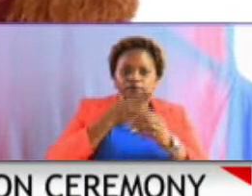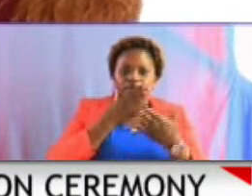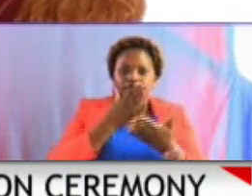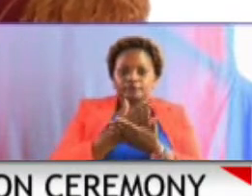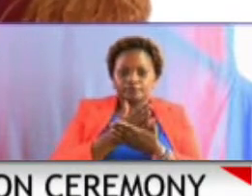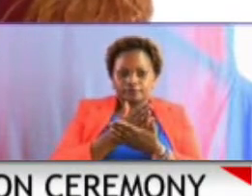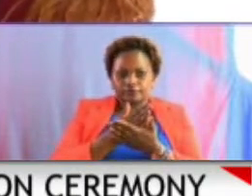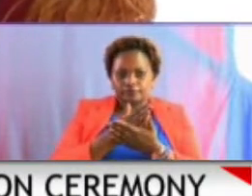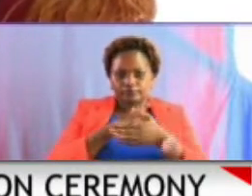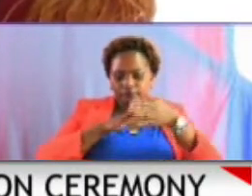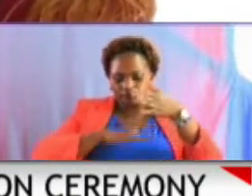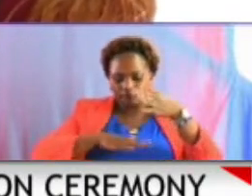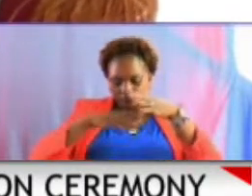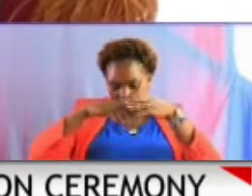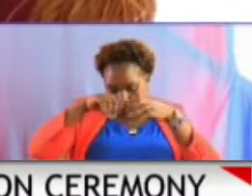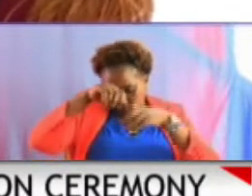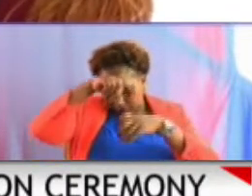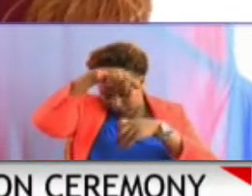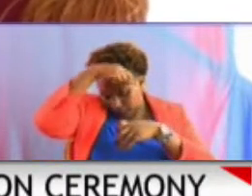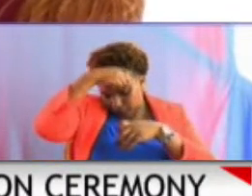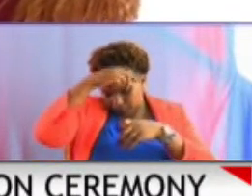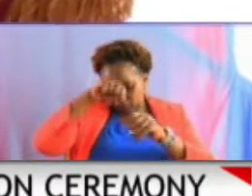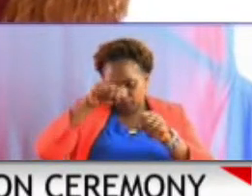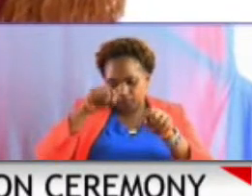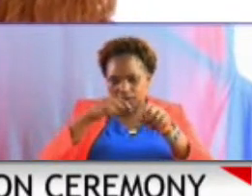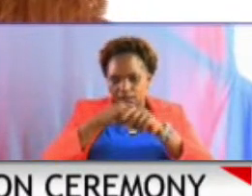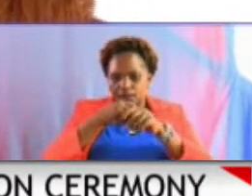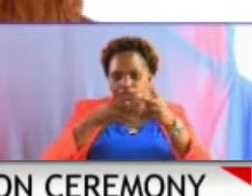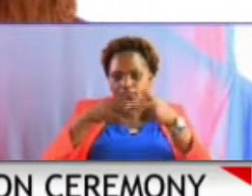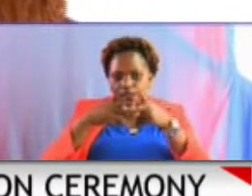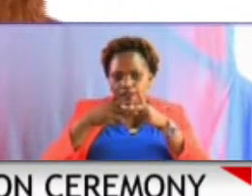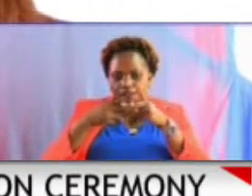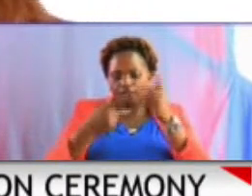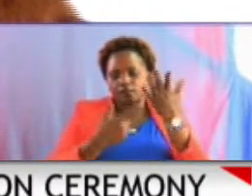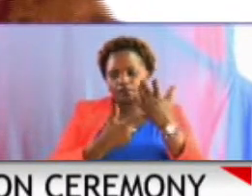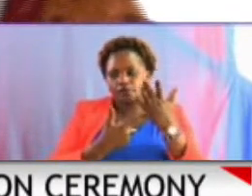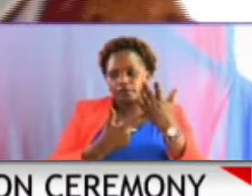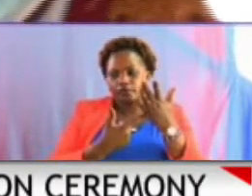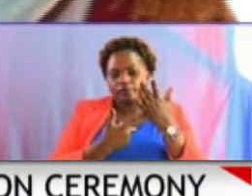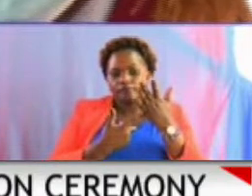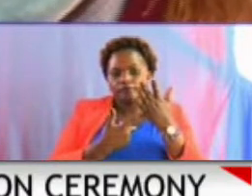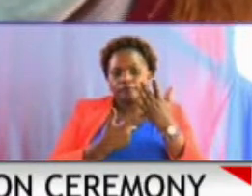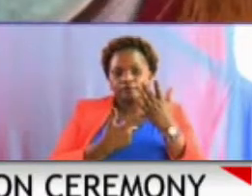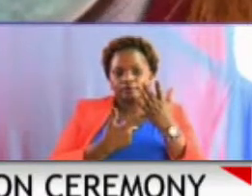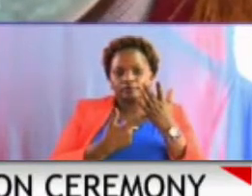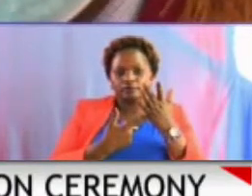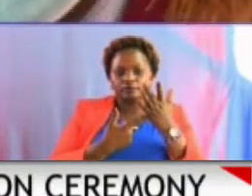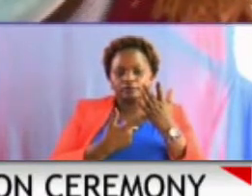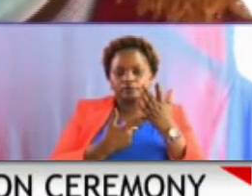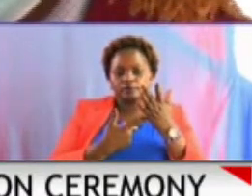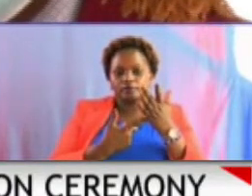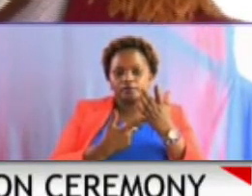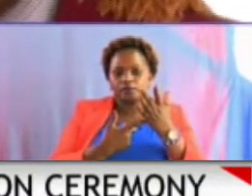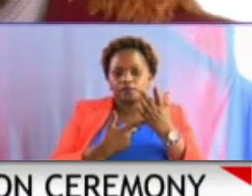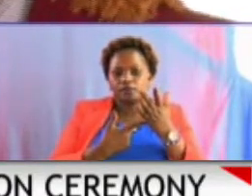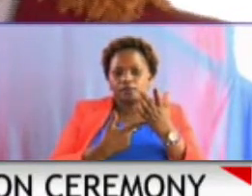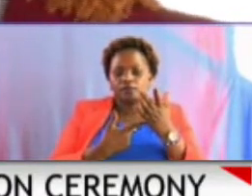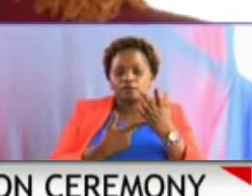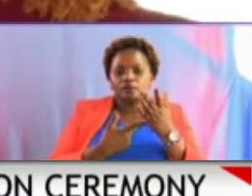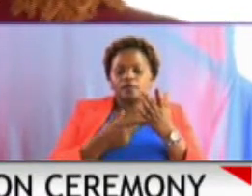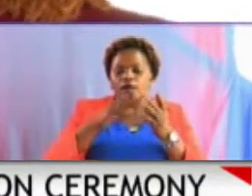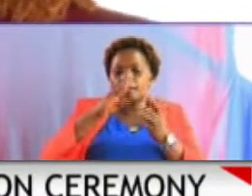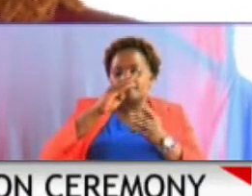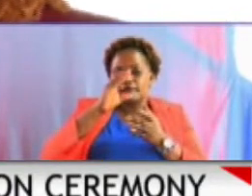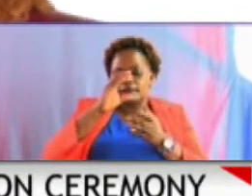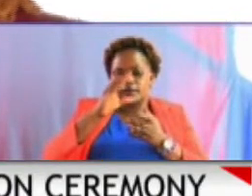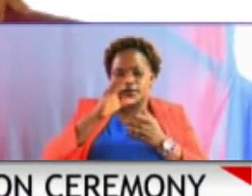of undergraduate degree in the School of Engineering and Technology. Bachelor of